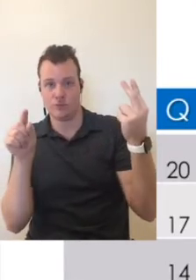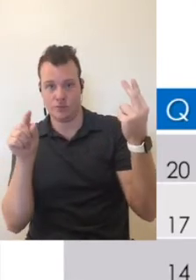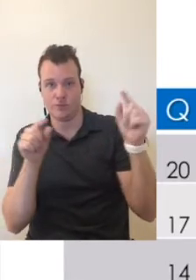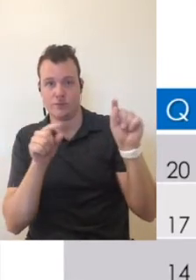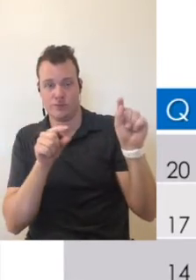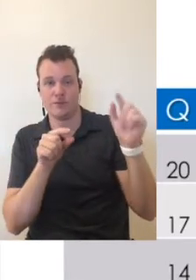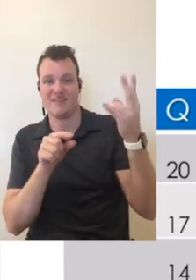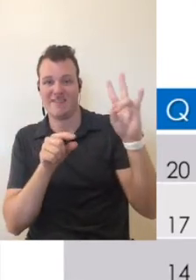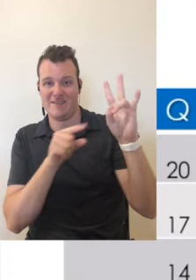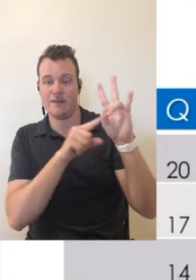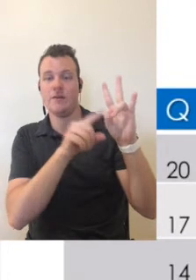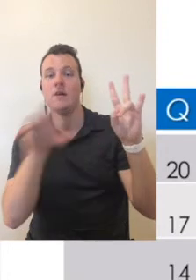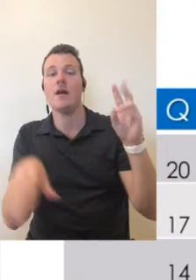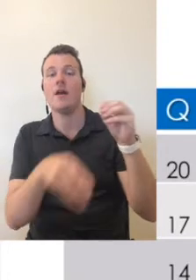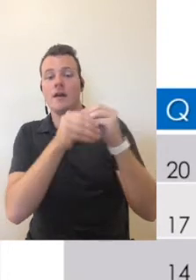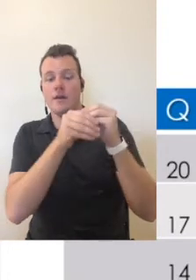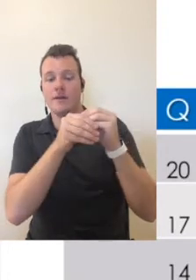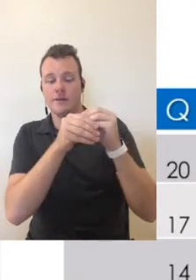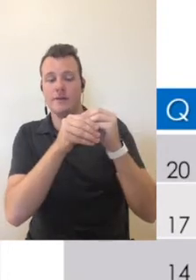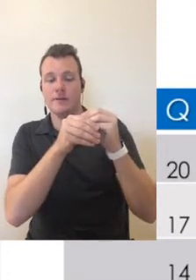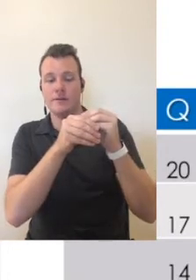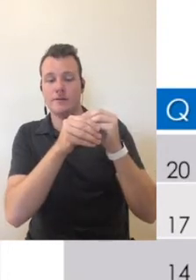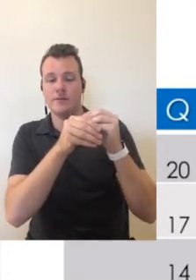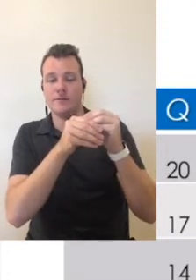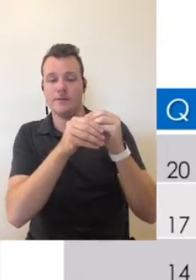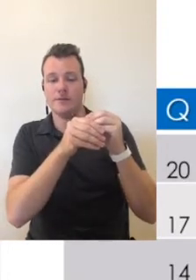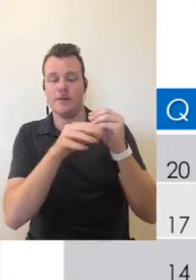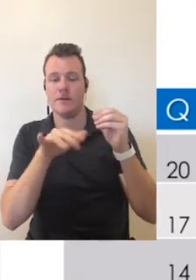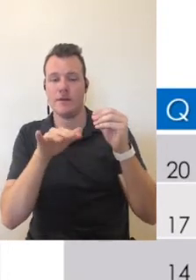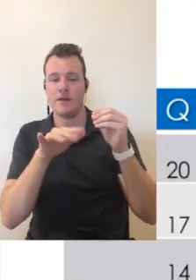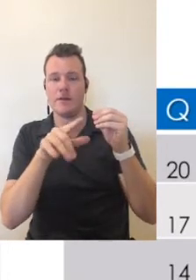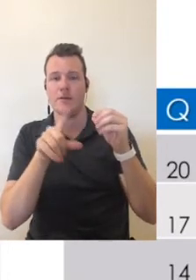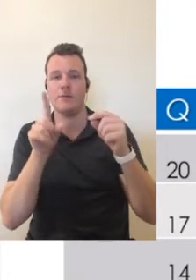2, and I'm going to add it to the